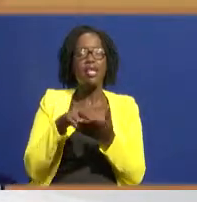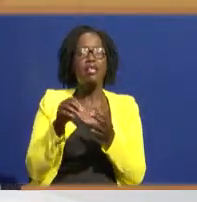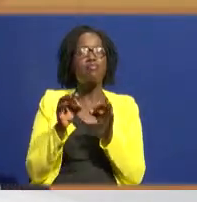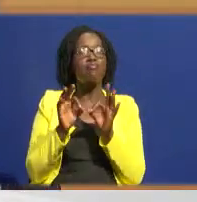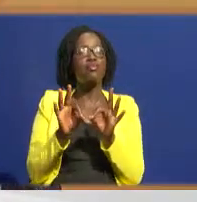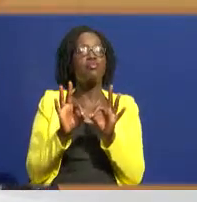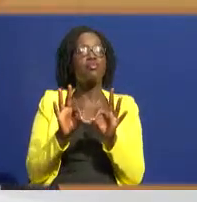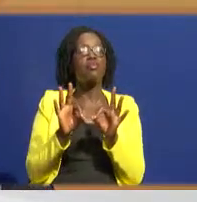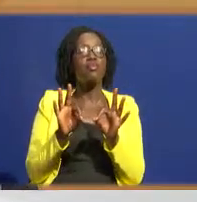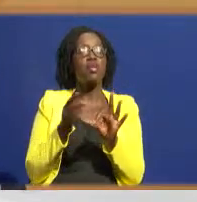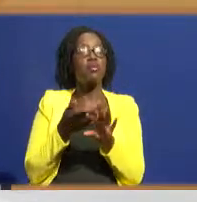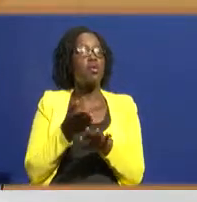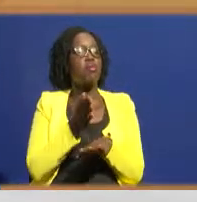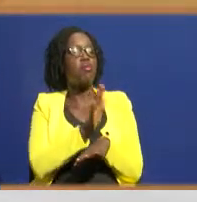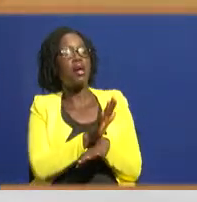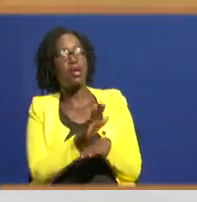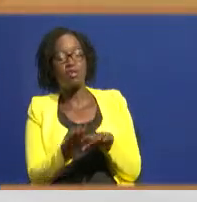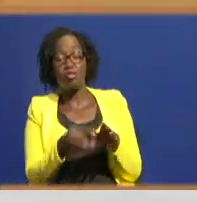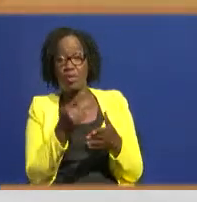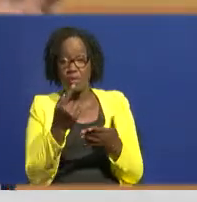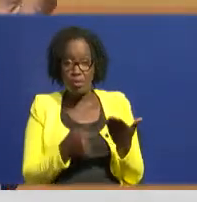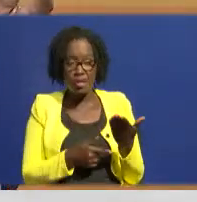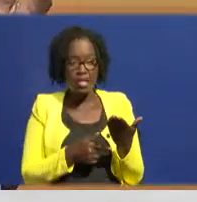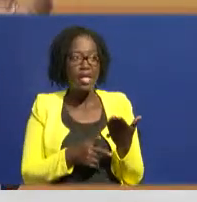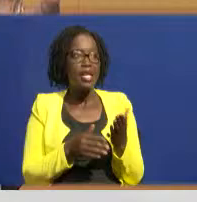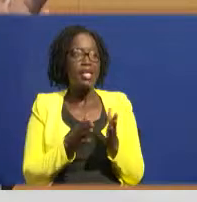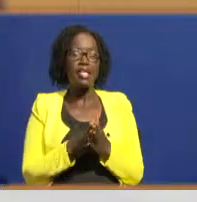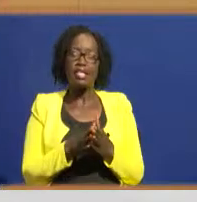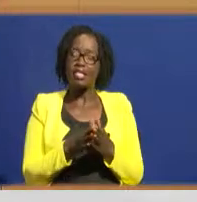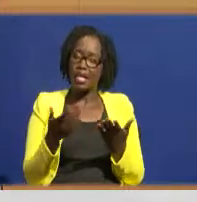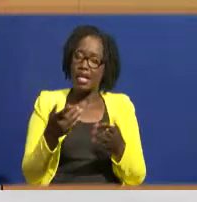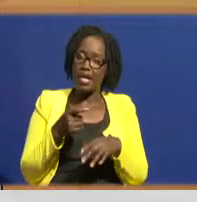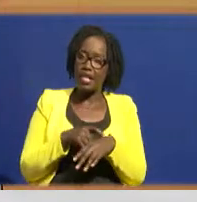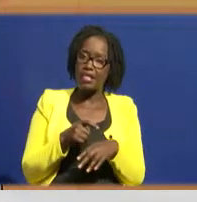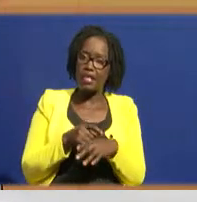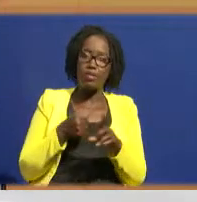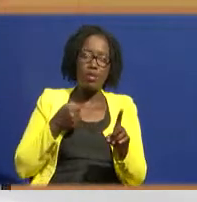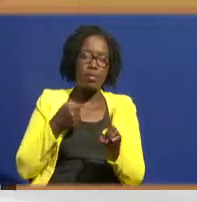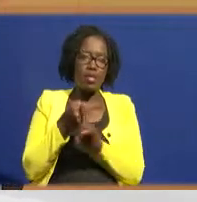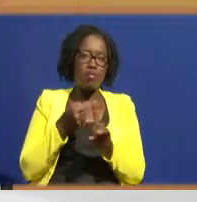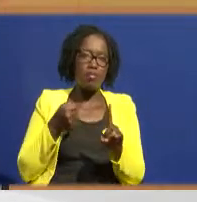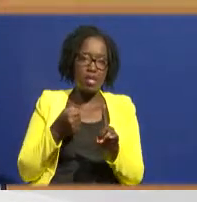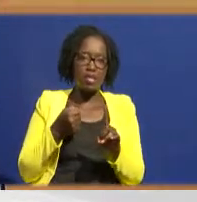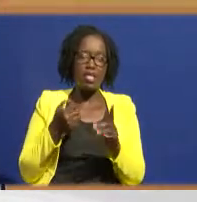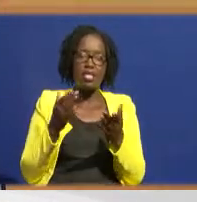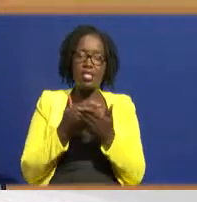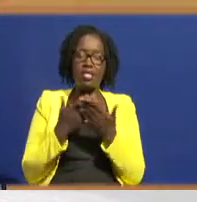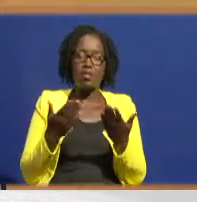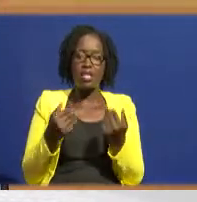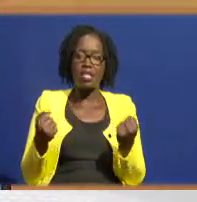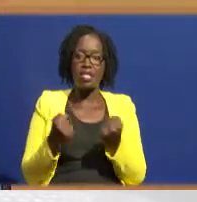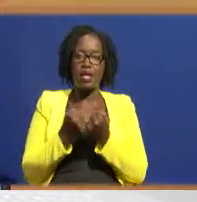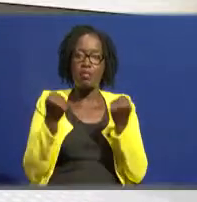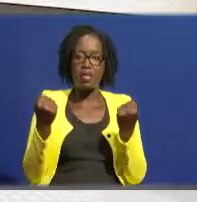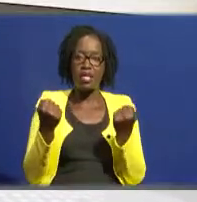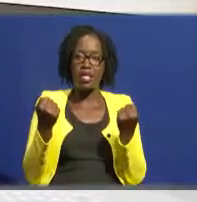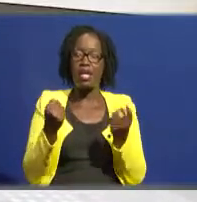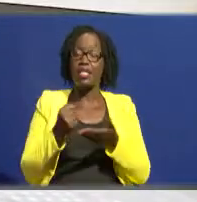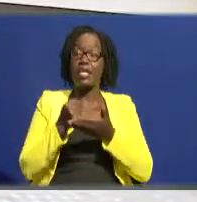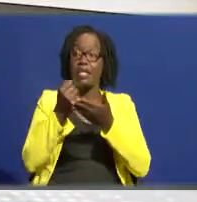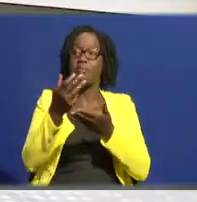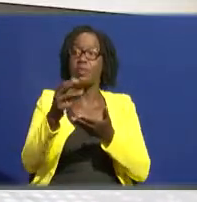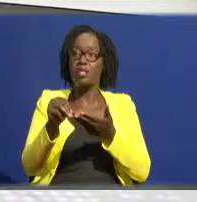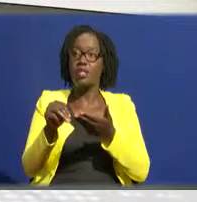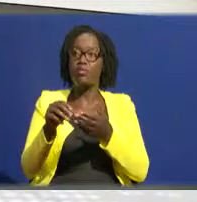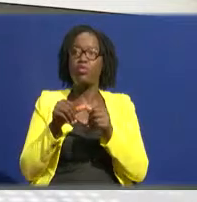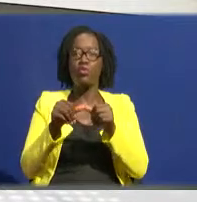Even when they go back, you find that in their tenure, there is some impact there is something that is happening and that is helping them